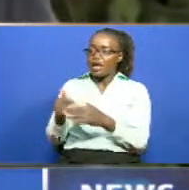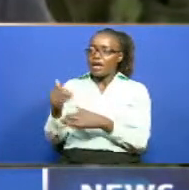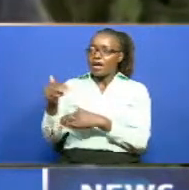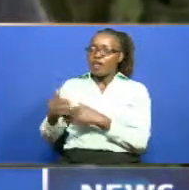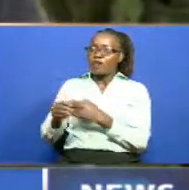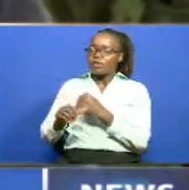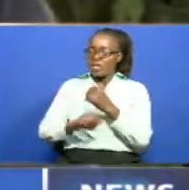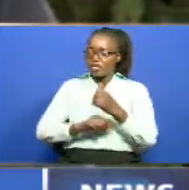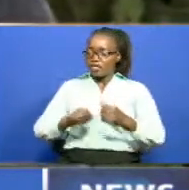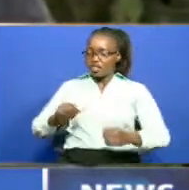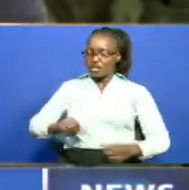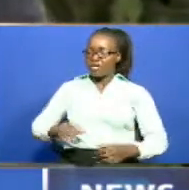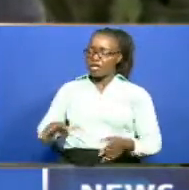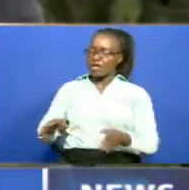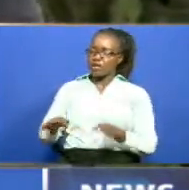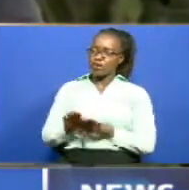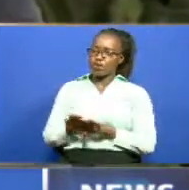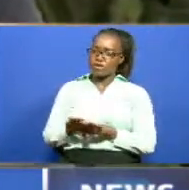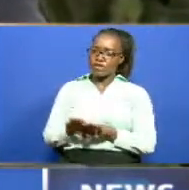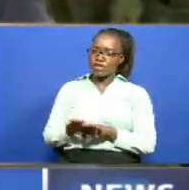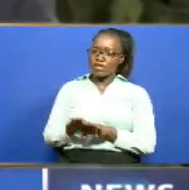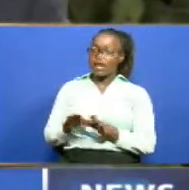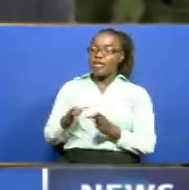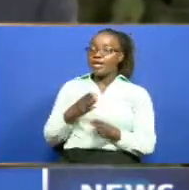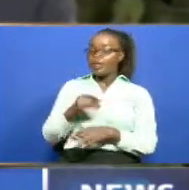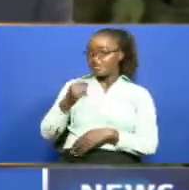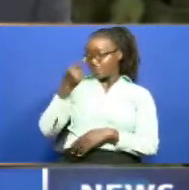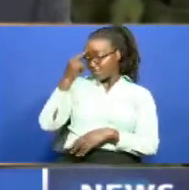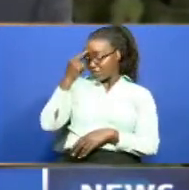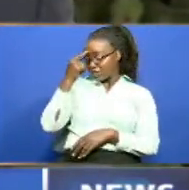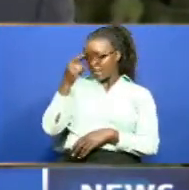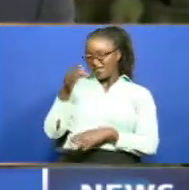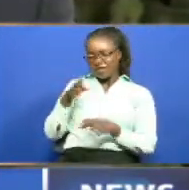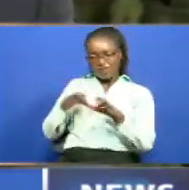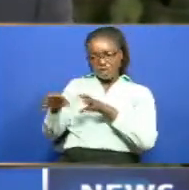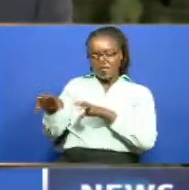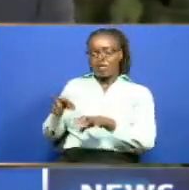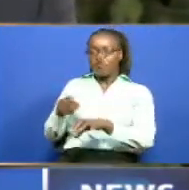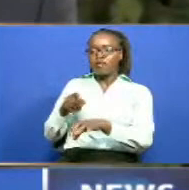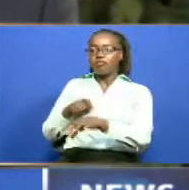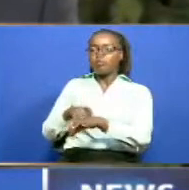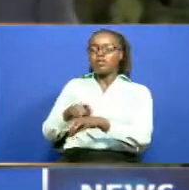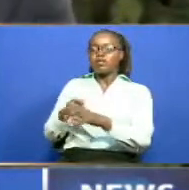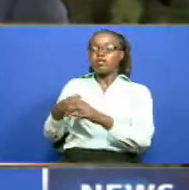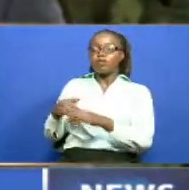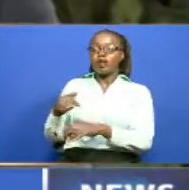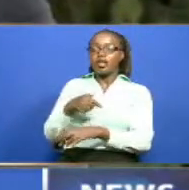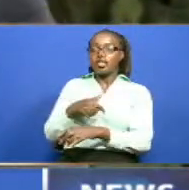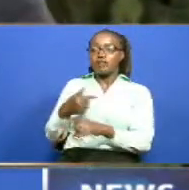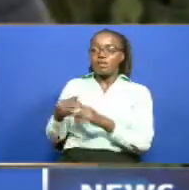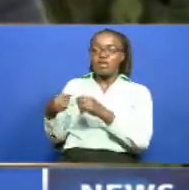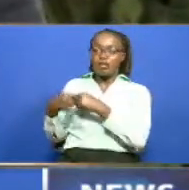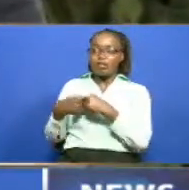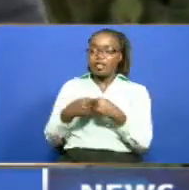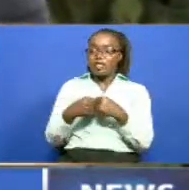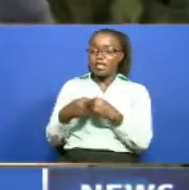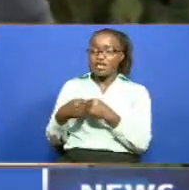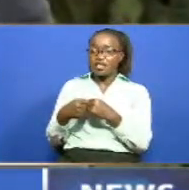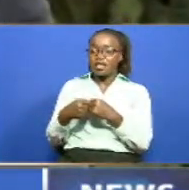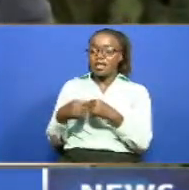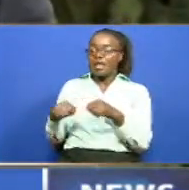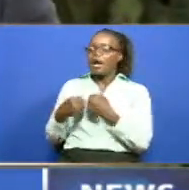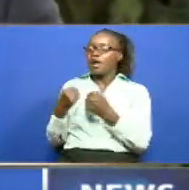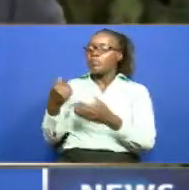and India closed down, we've gone through that rough part for them. But now the challenge is, of course, is what's going to happen